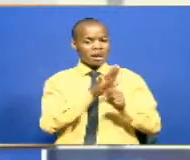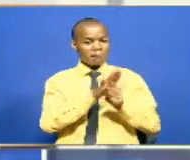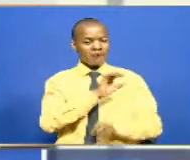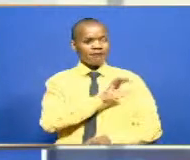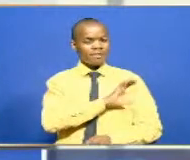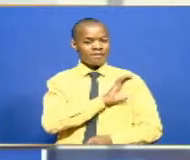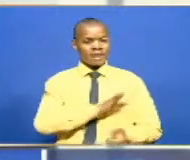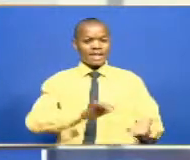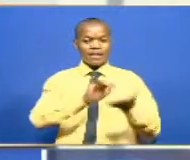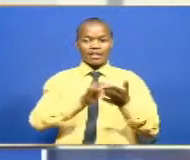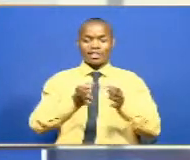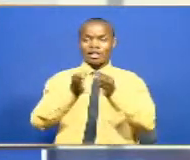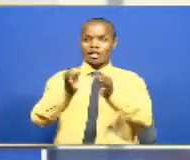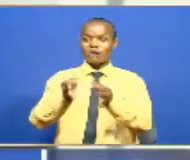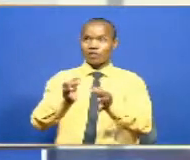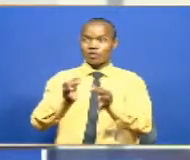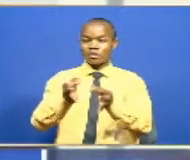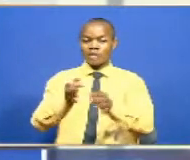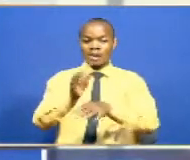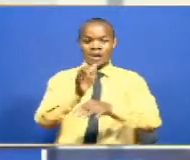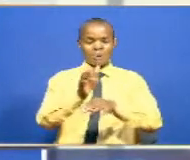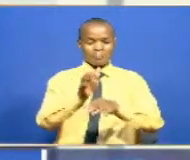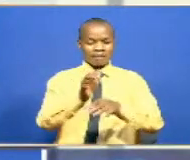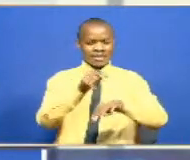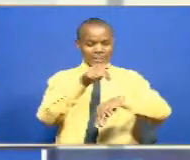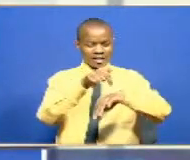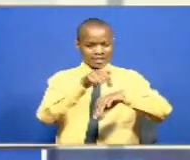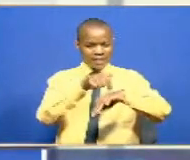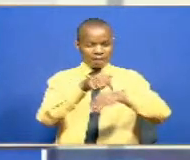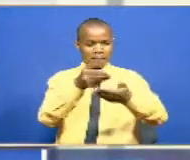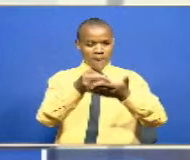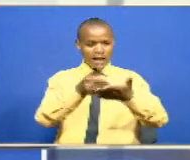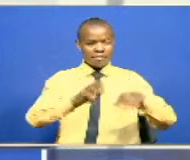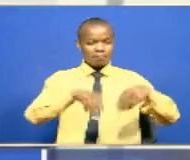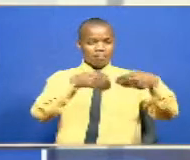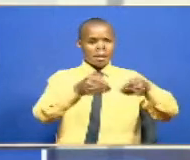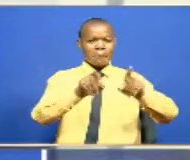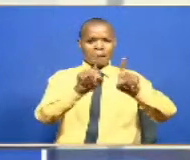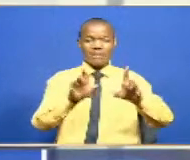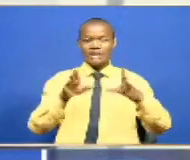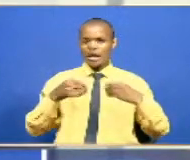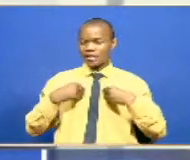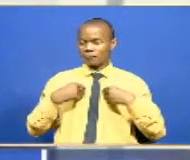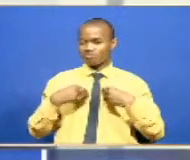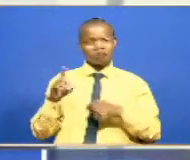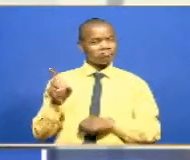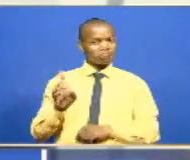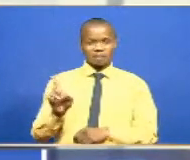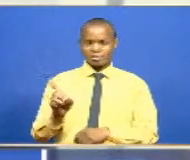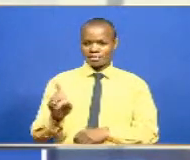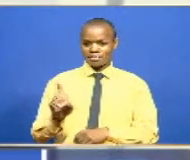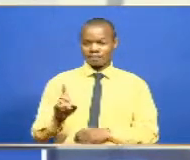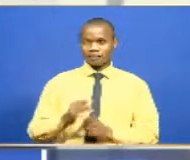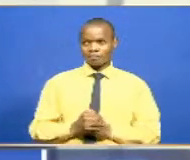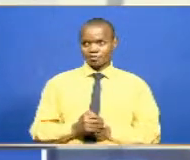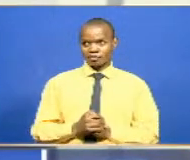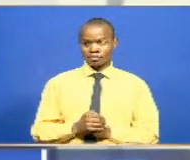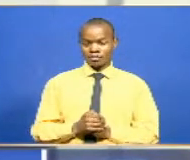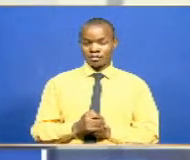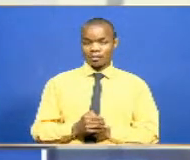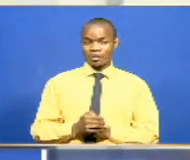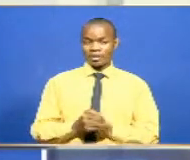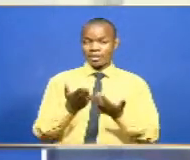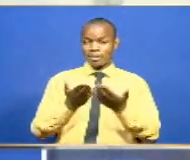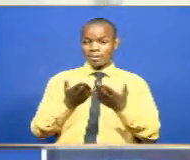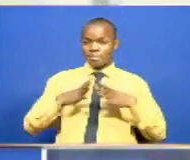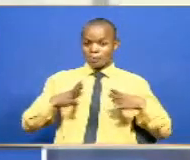they are bribed, they are being asked for a bribe, they must produce it. They do not have the power to refuse a bribe because it is a